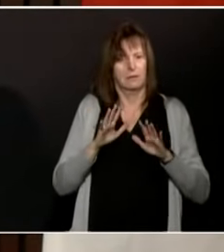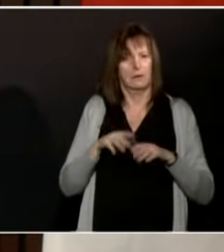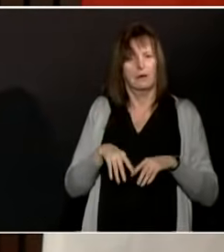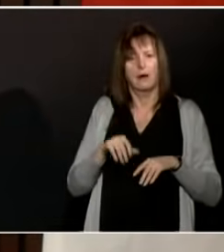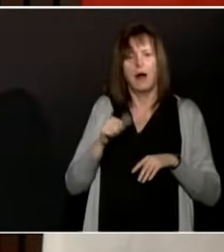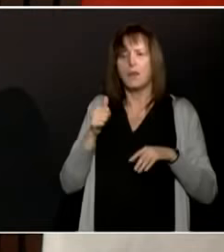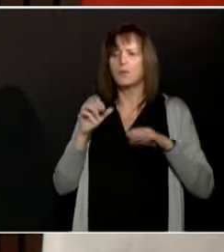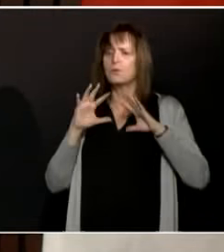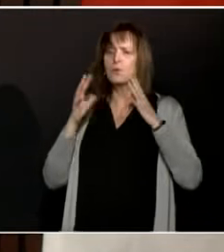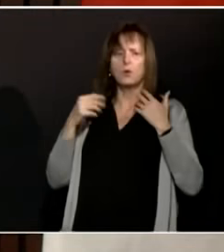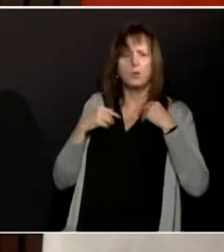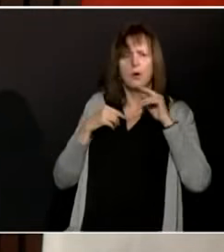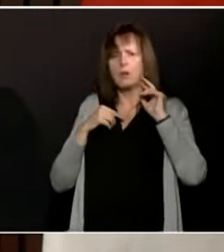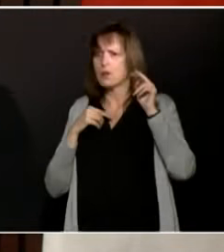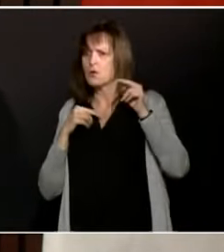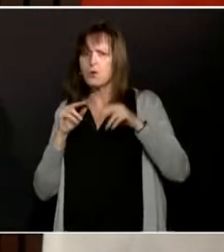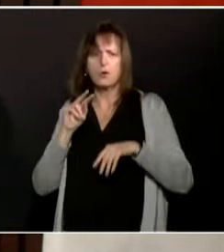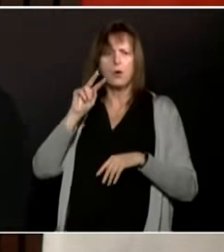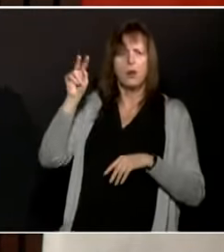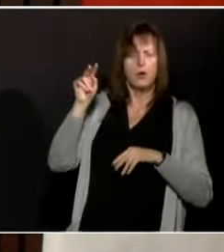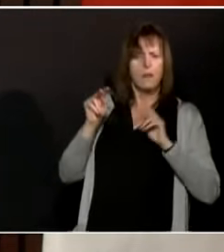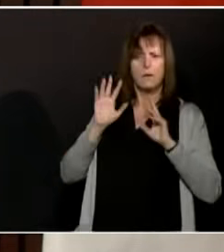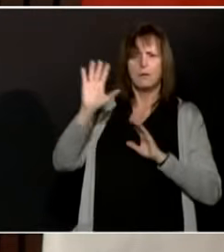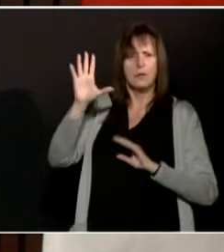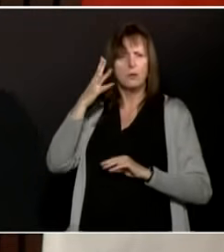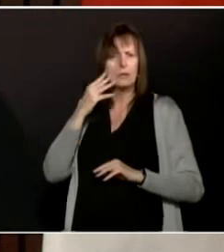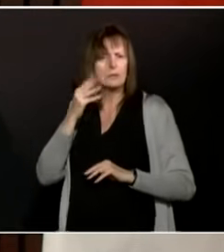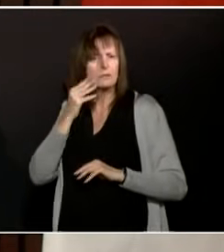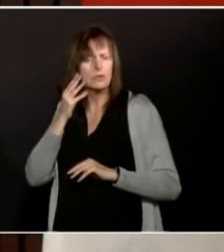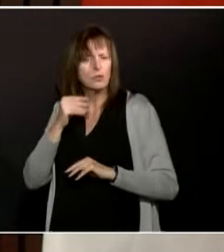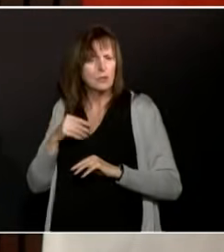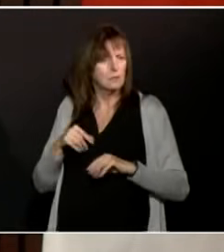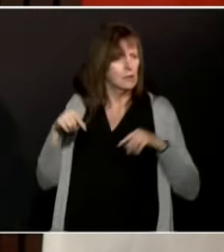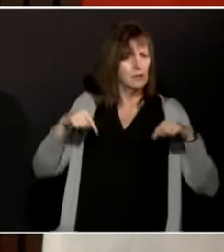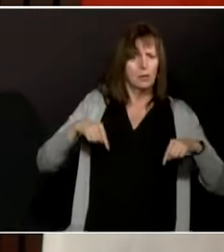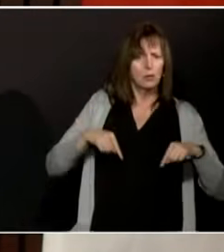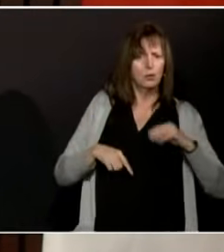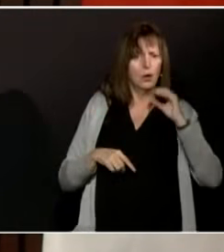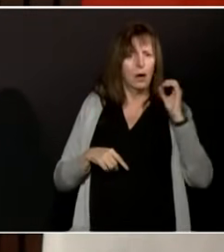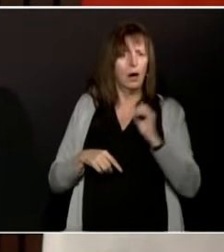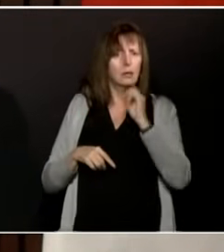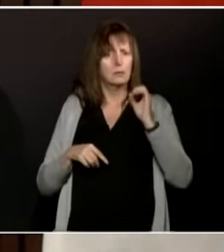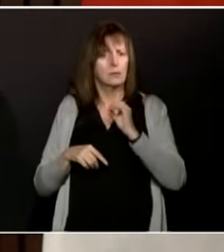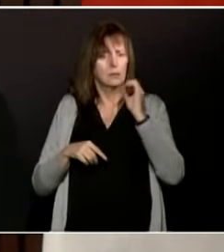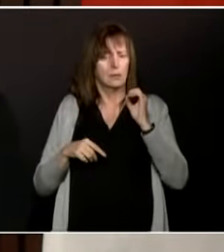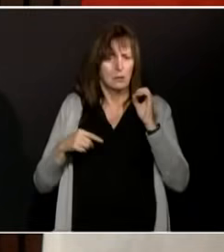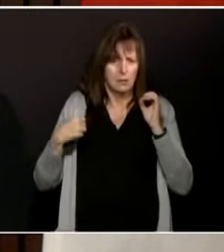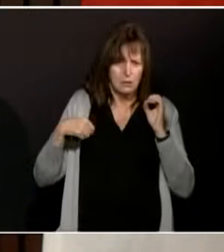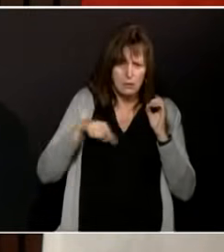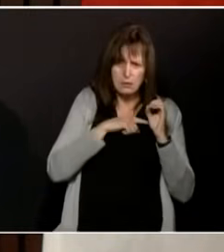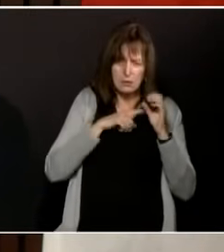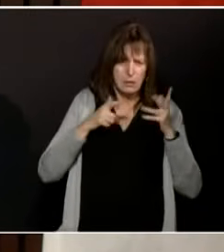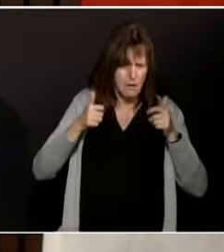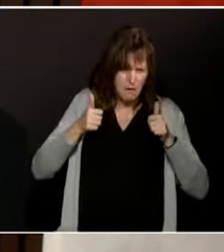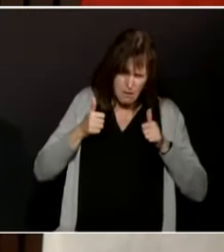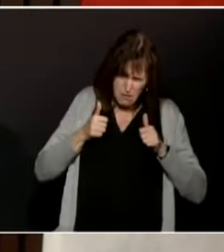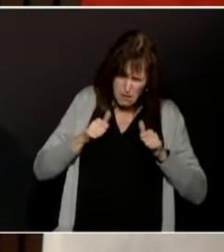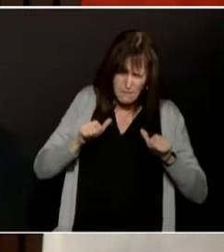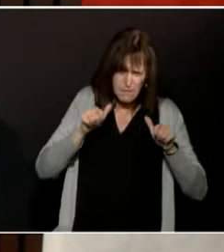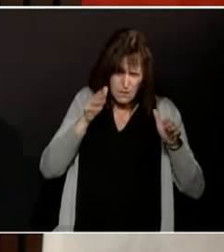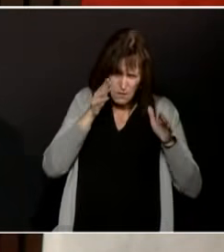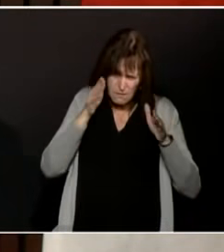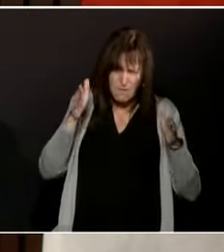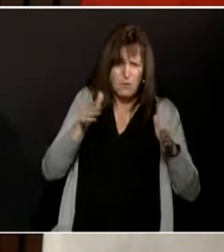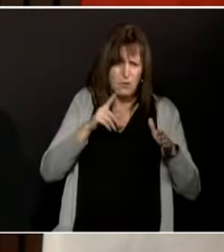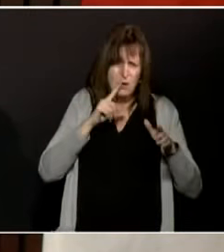that when we really put a lot of effort into this, when we really try to focus on this, we can bring the numbers down substantially. And so the